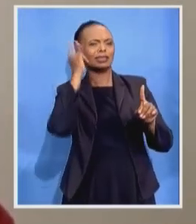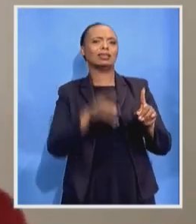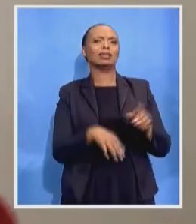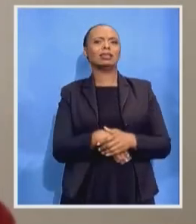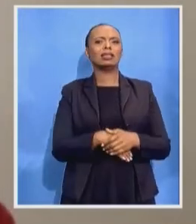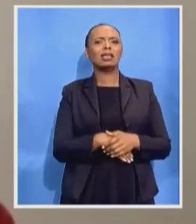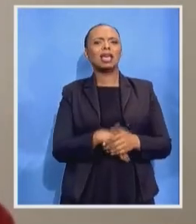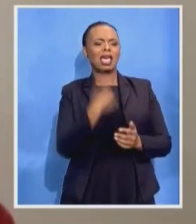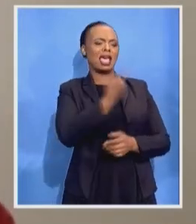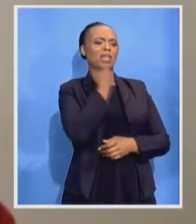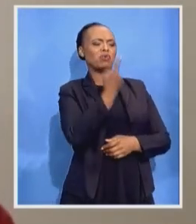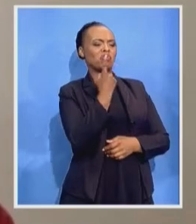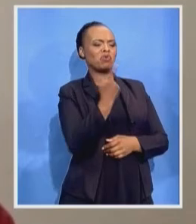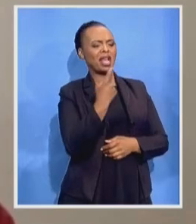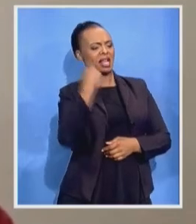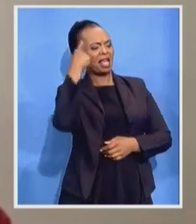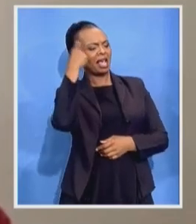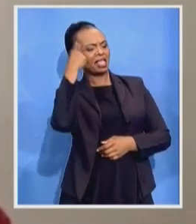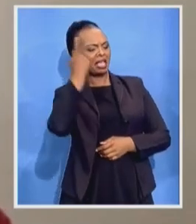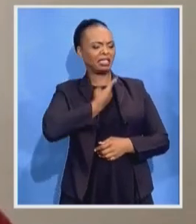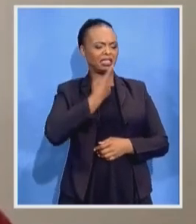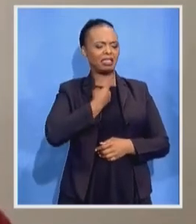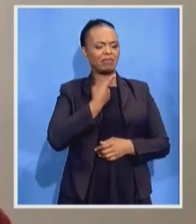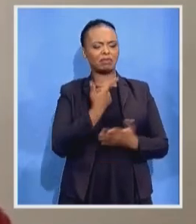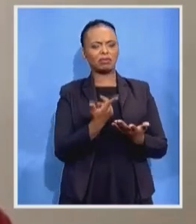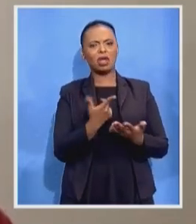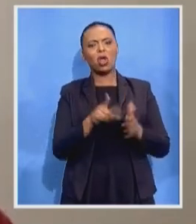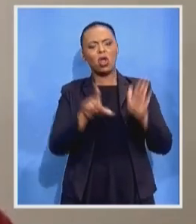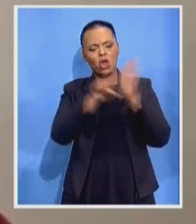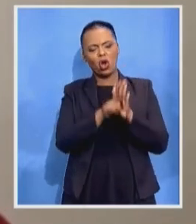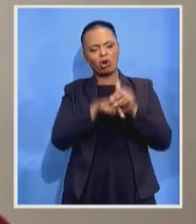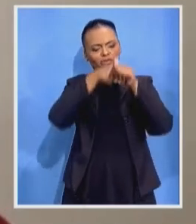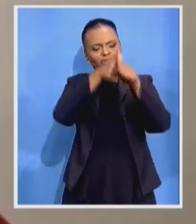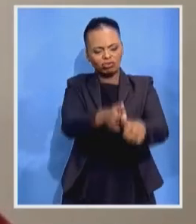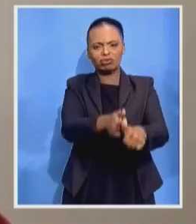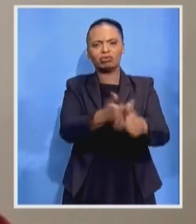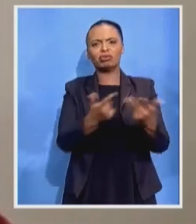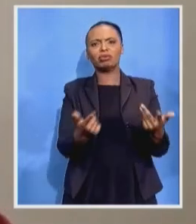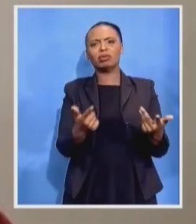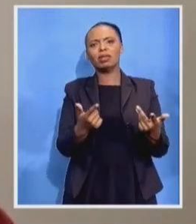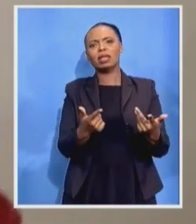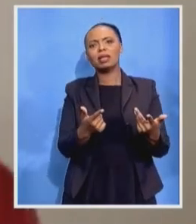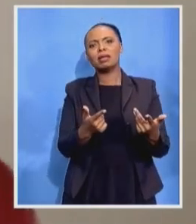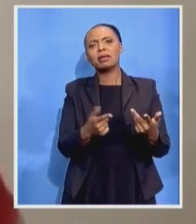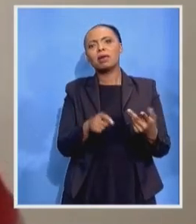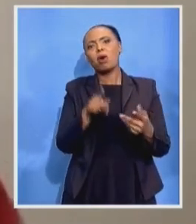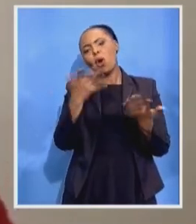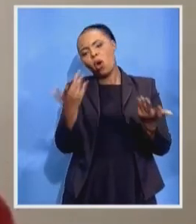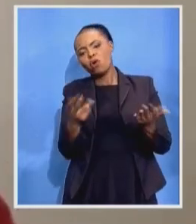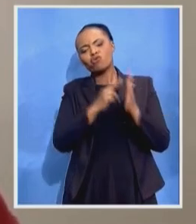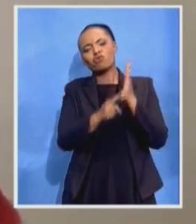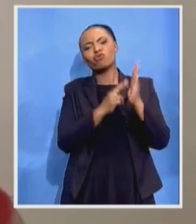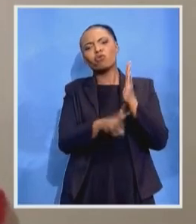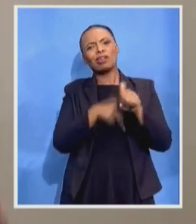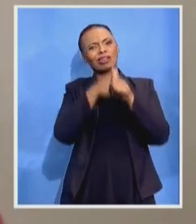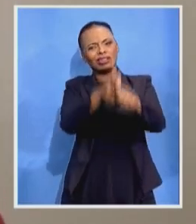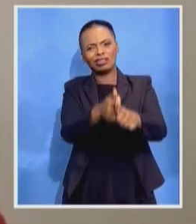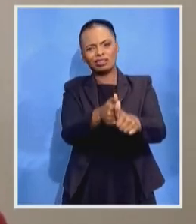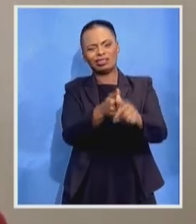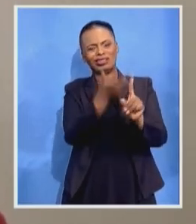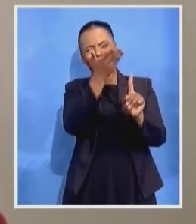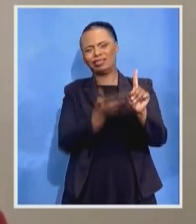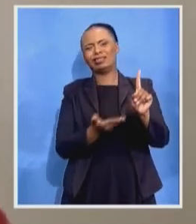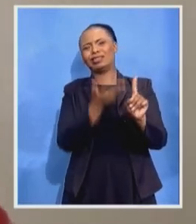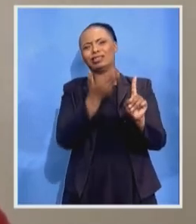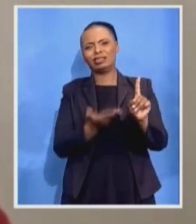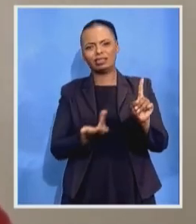law-abiding and someone driven by the rule of law. On the issue of the